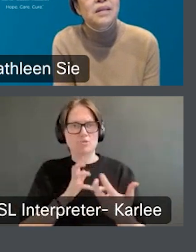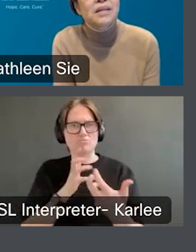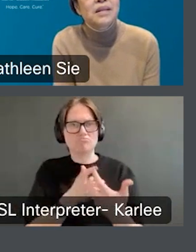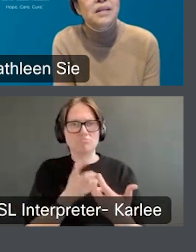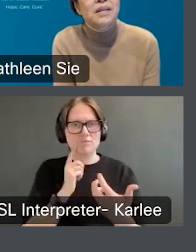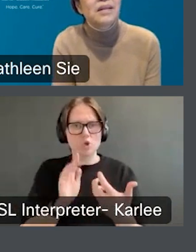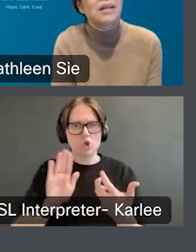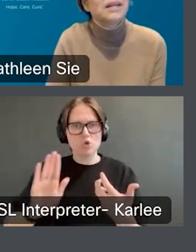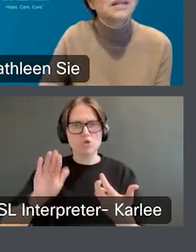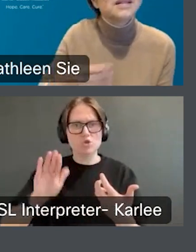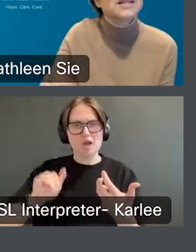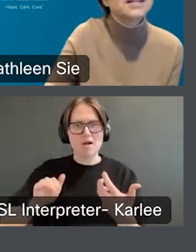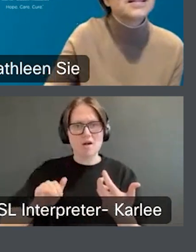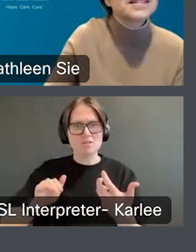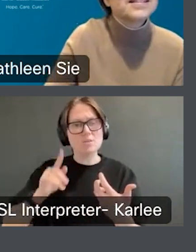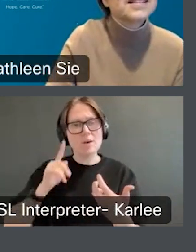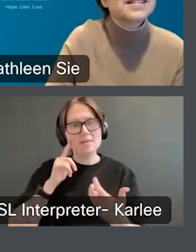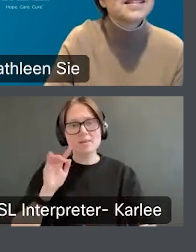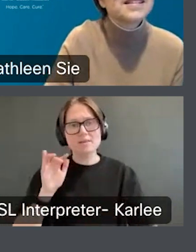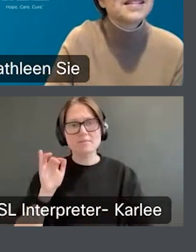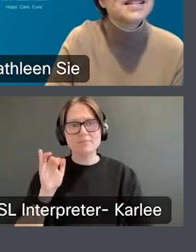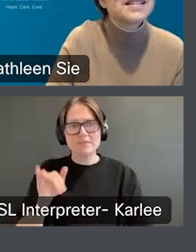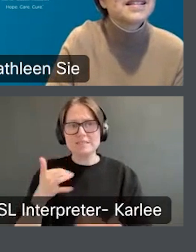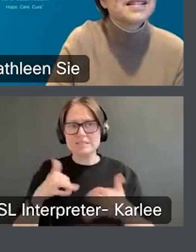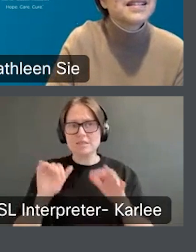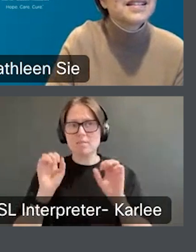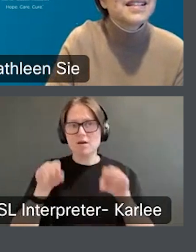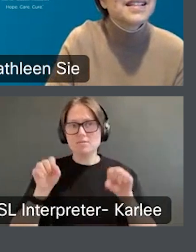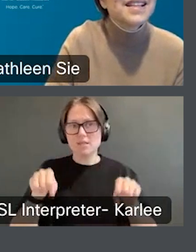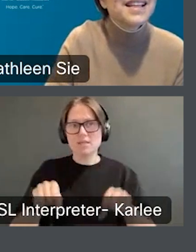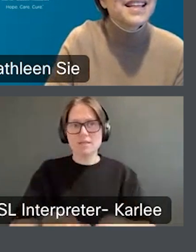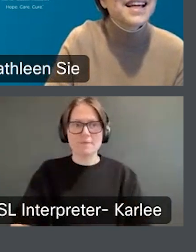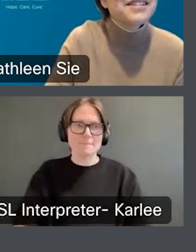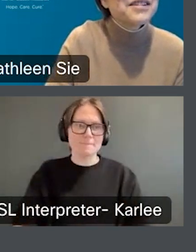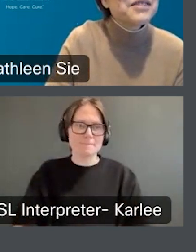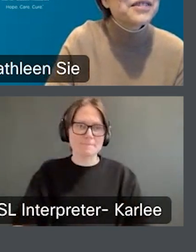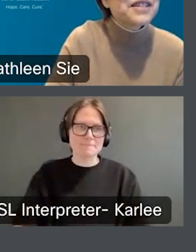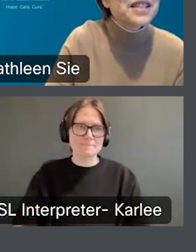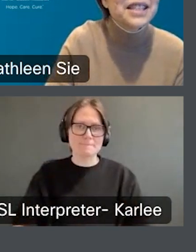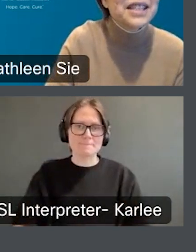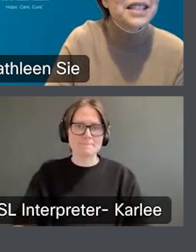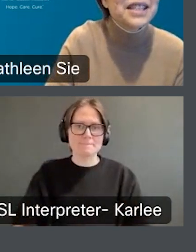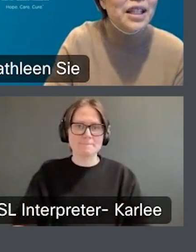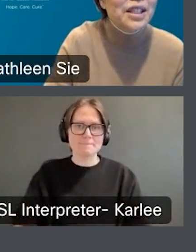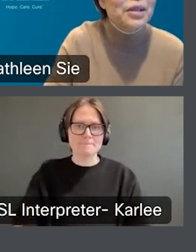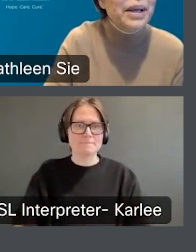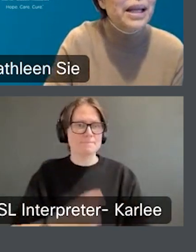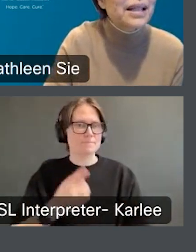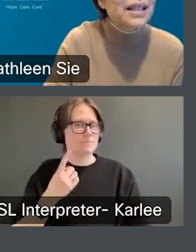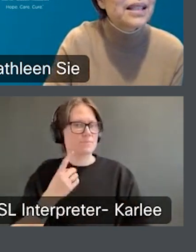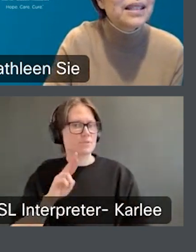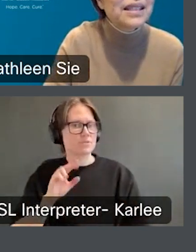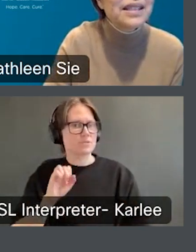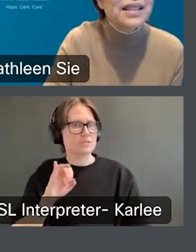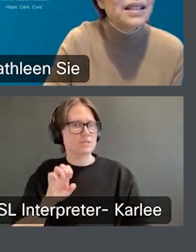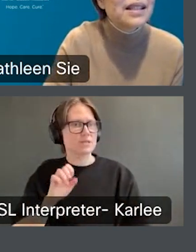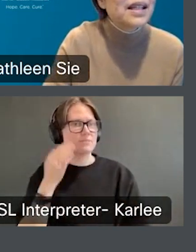I do think that that's still a possibility. And I don't know if Grace is on as a